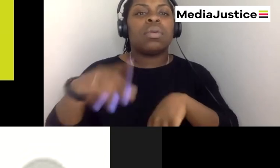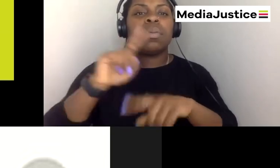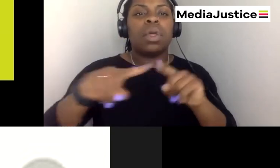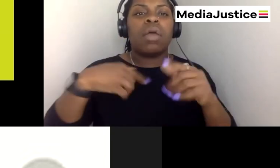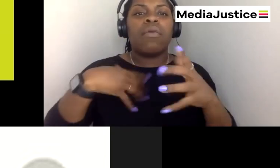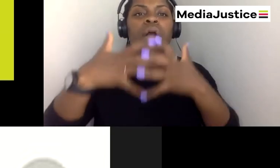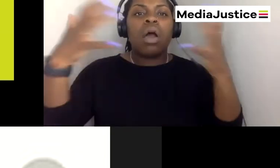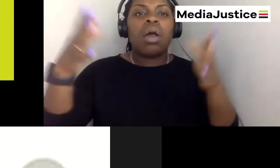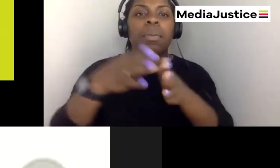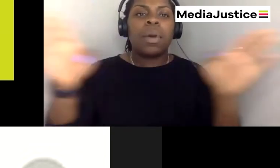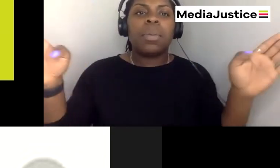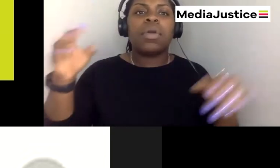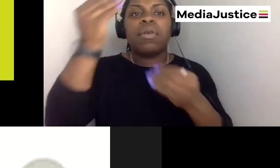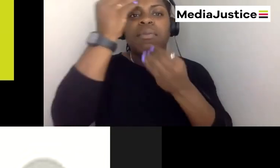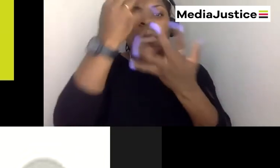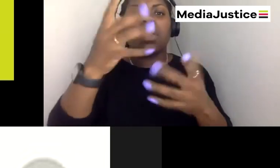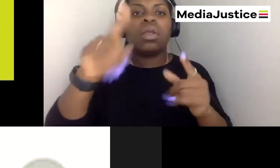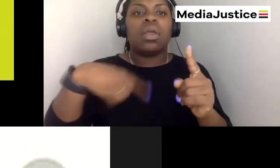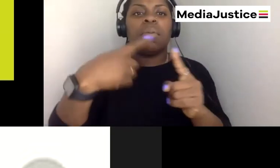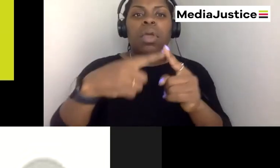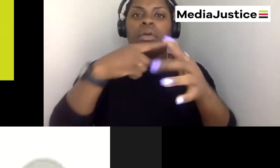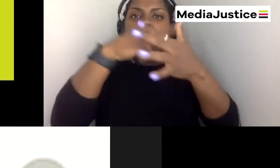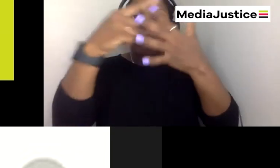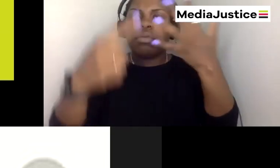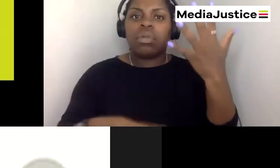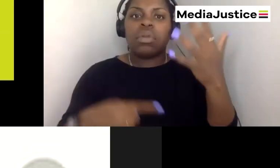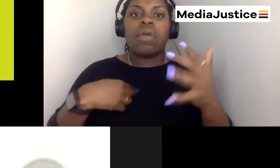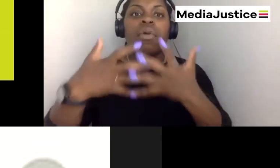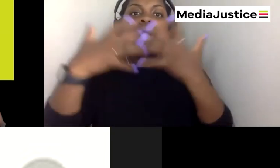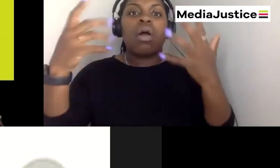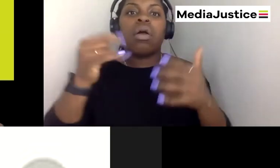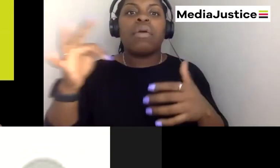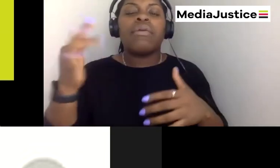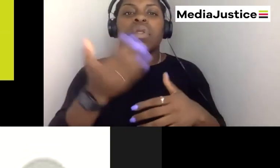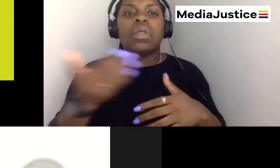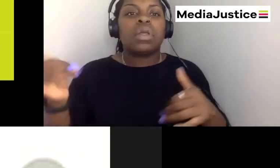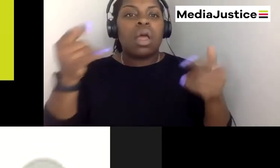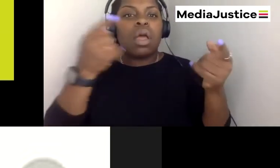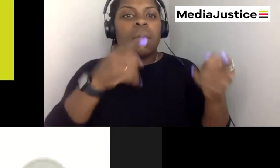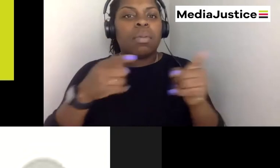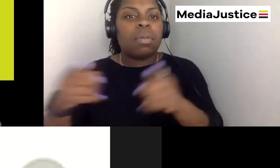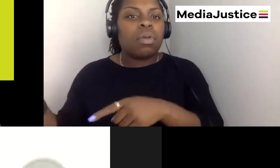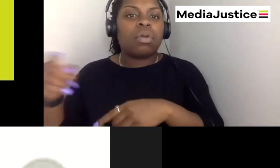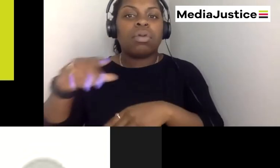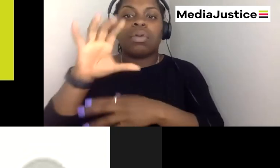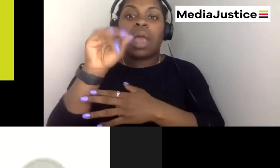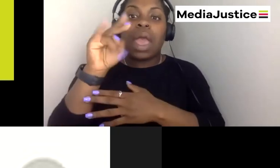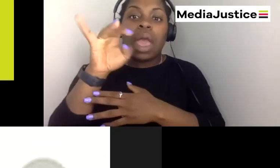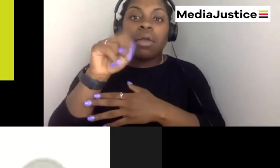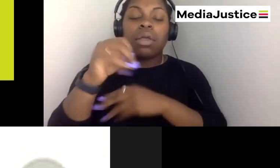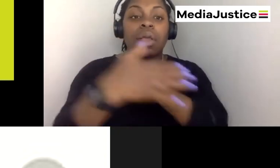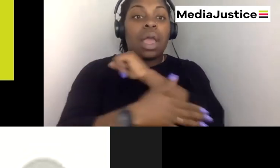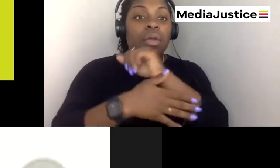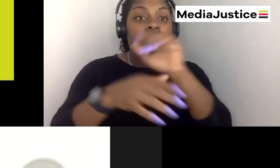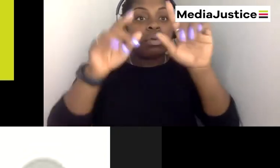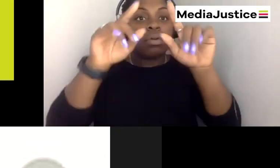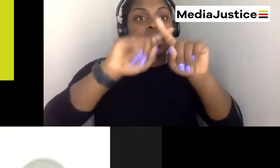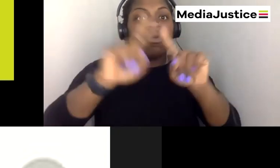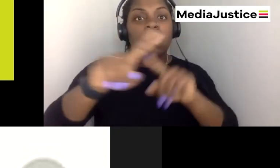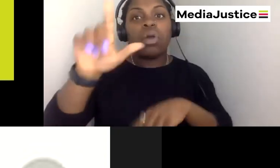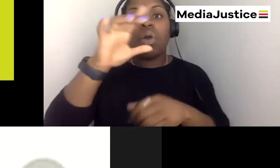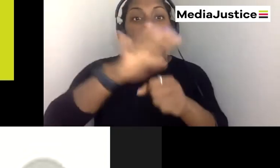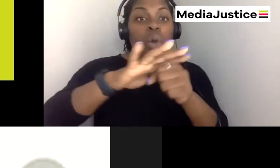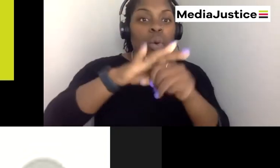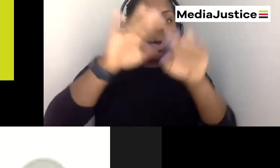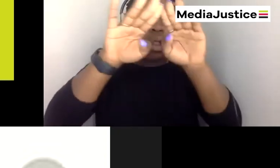public information about them. And you know, a lot of this stuff happens at county level and local level, and it's difficult to actually get